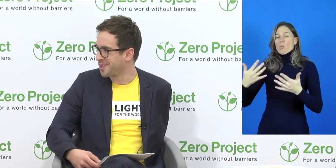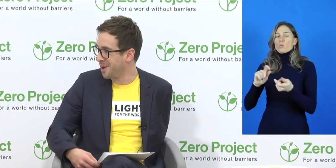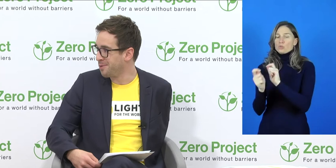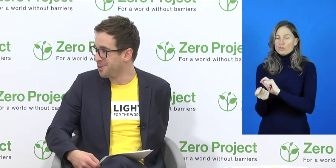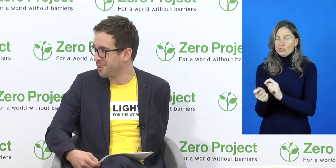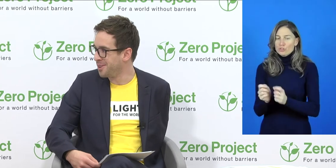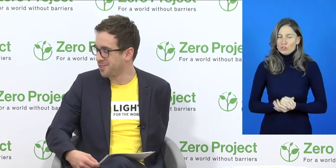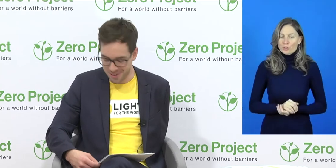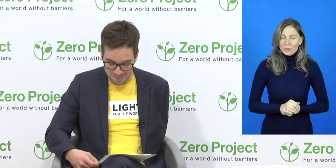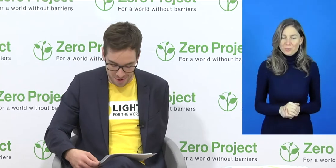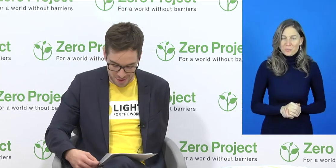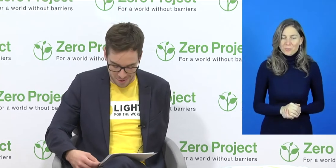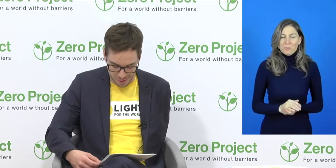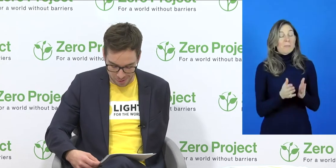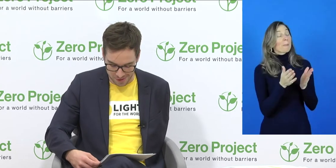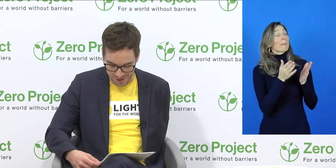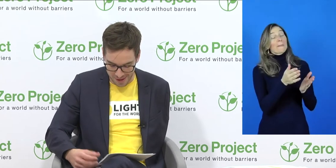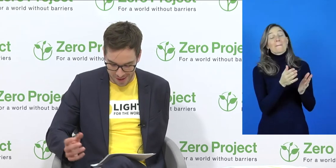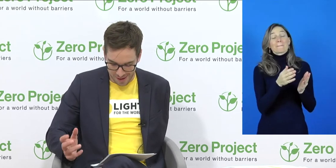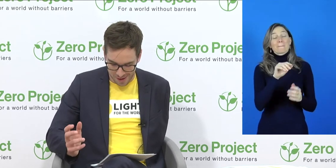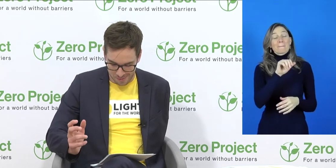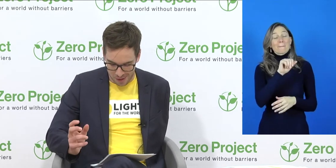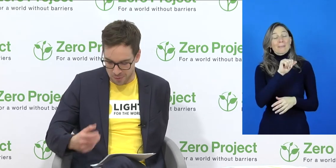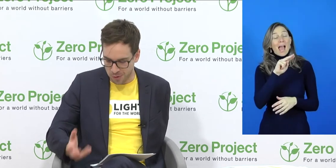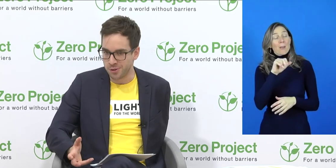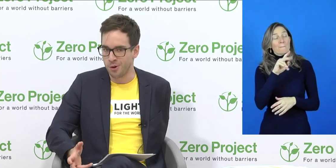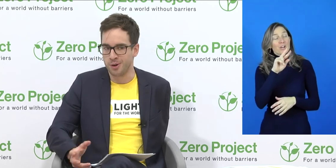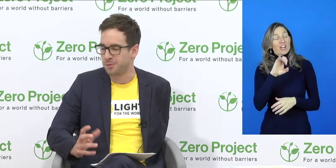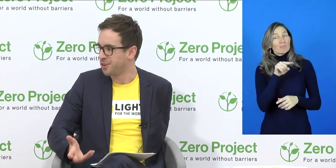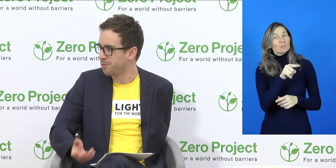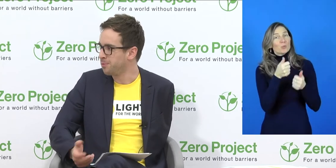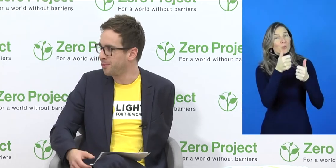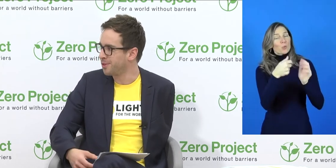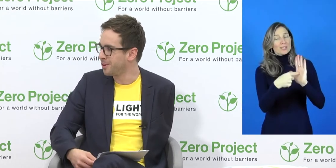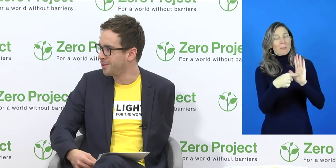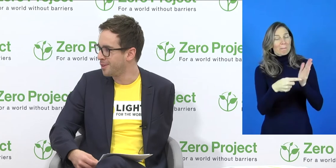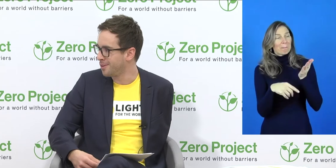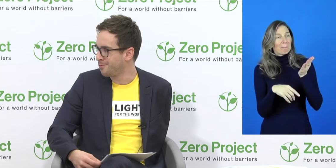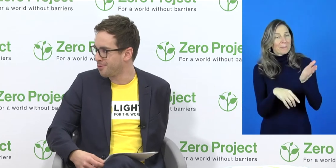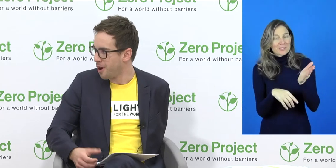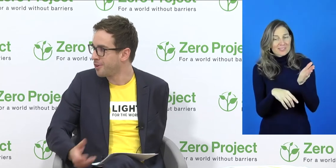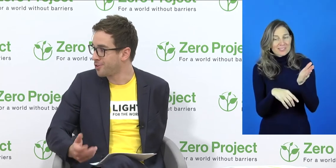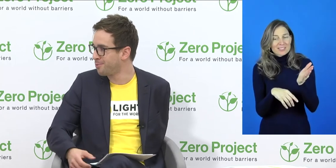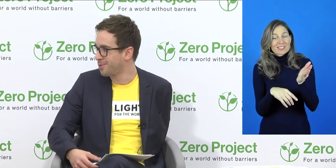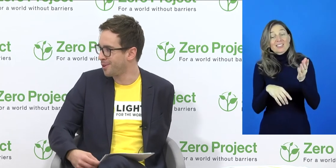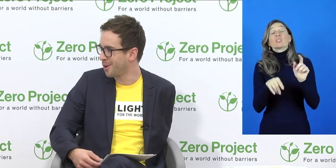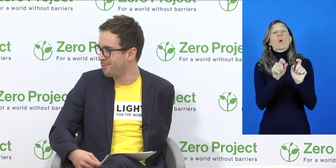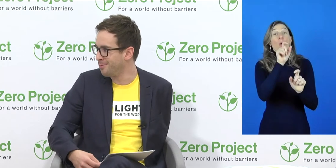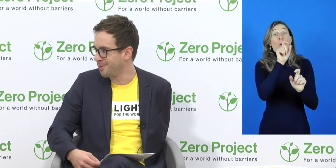good example in your leadership roles. And we also know, especially as people with disabilities, that through